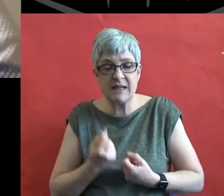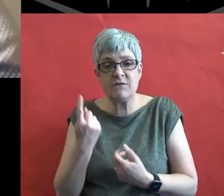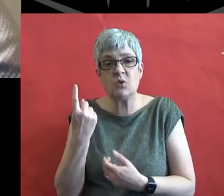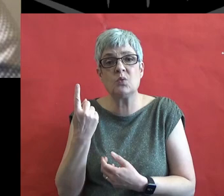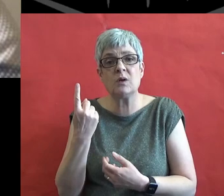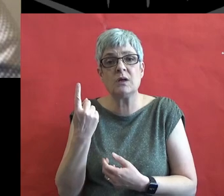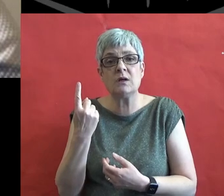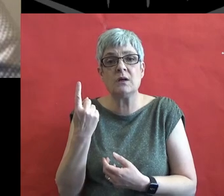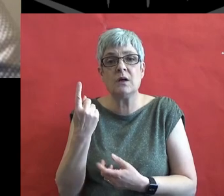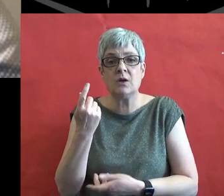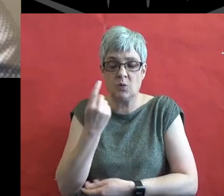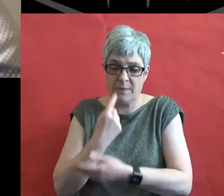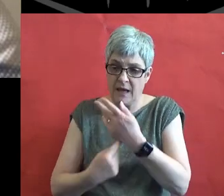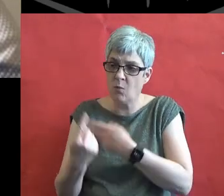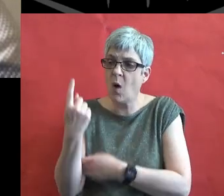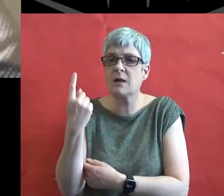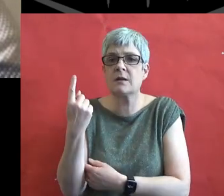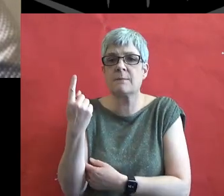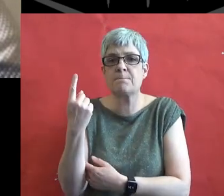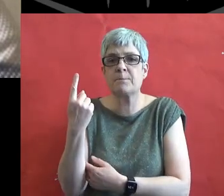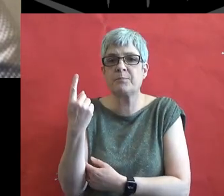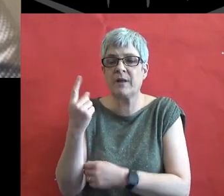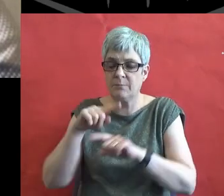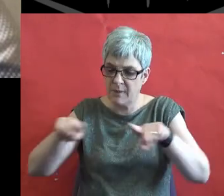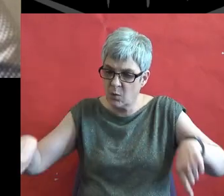You became one with us.